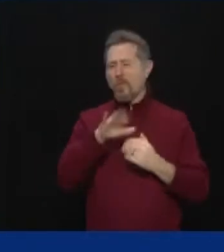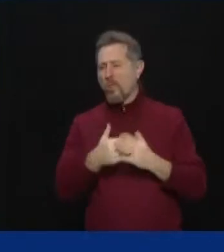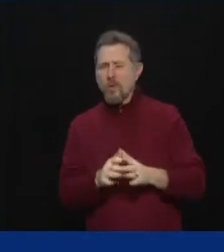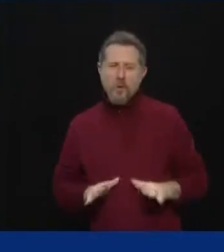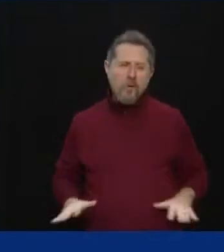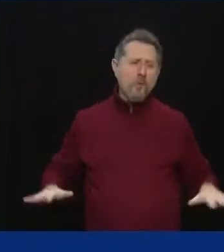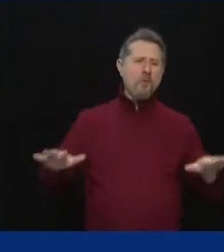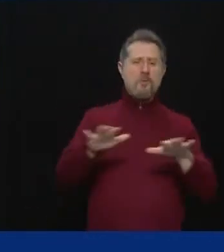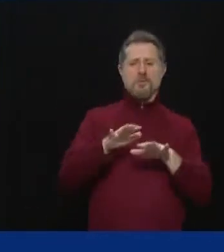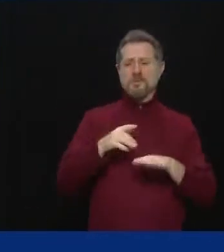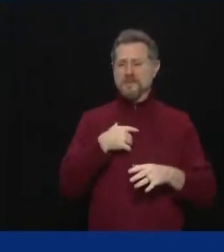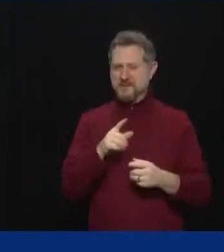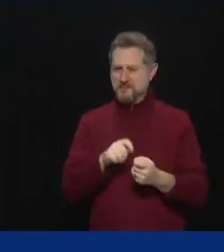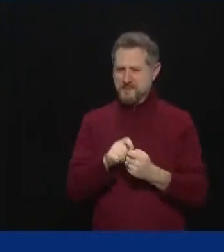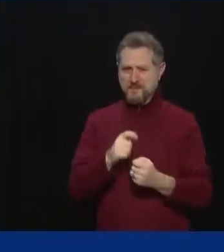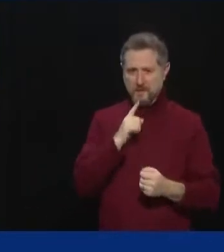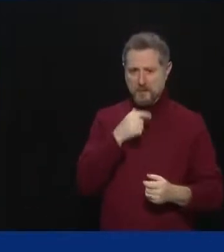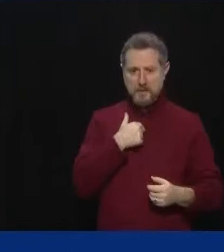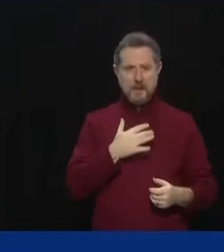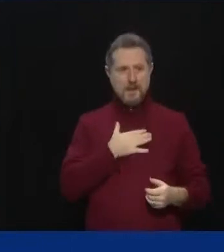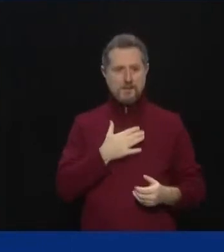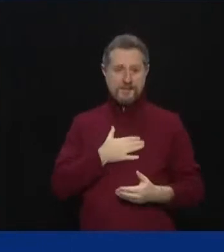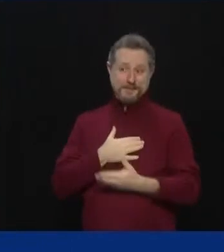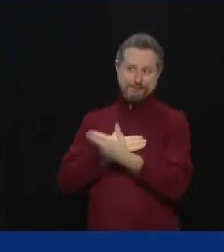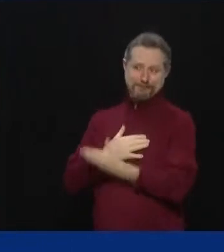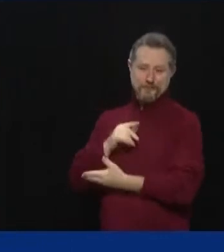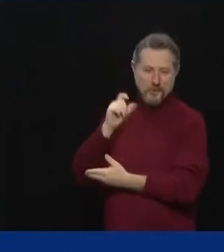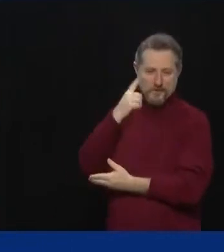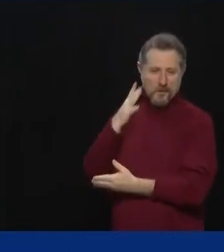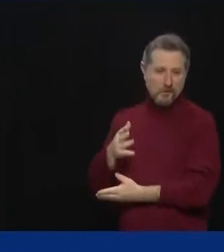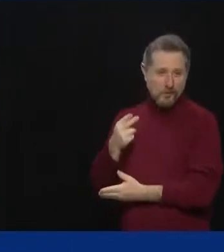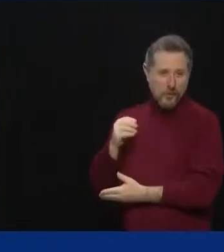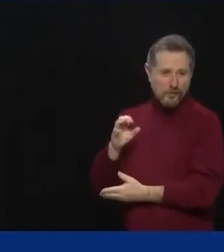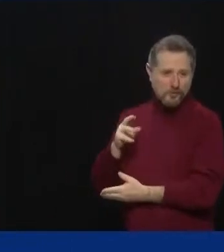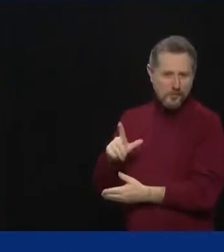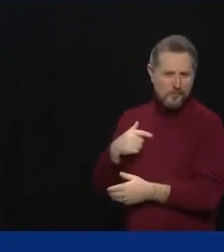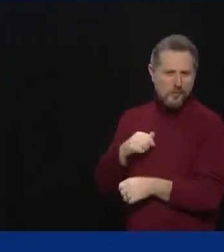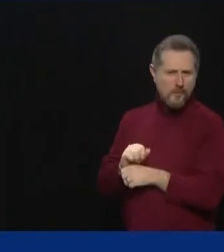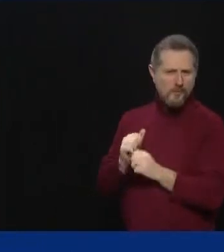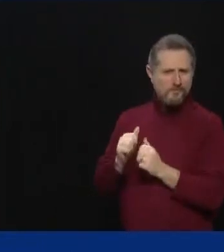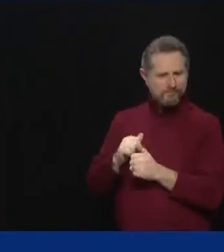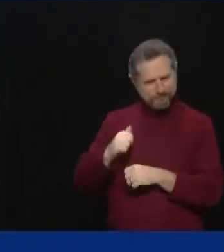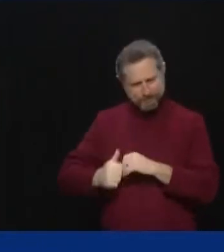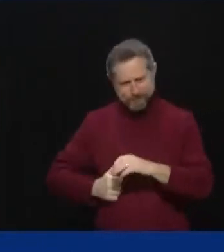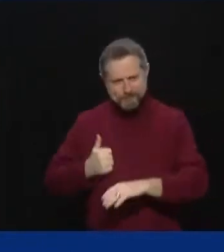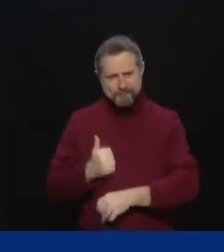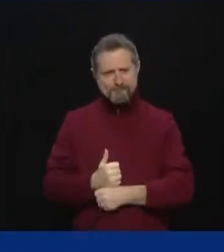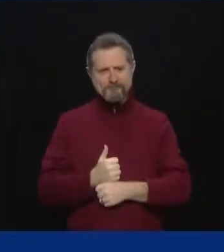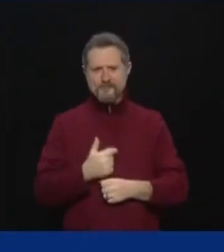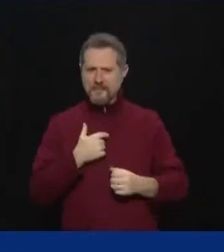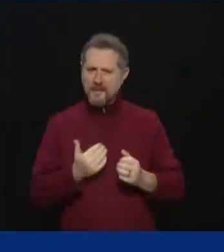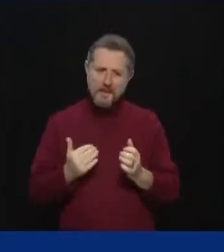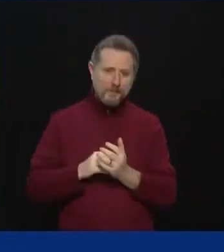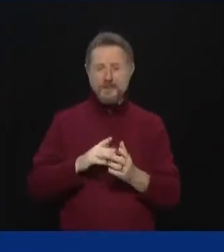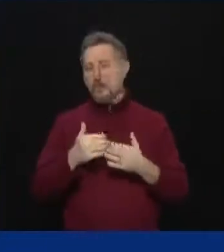I'm particularly happy about this governor. We've worked to reestablish, whatever you want to call